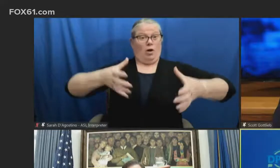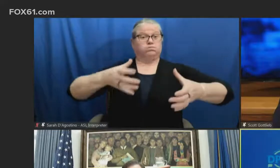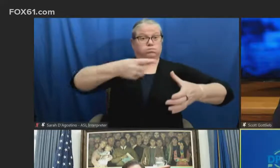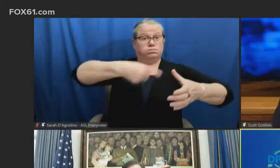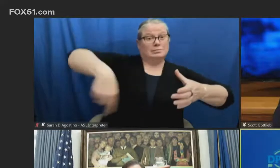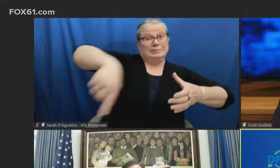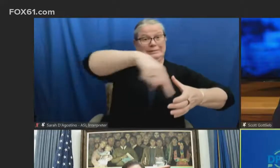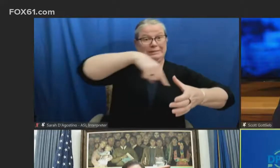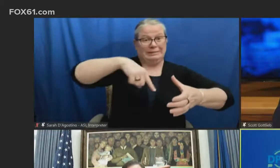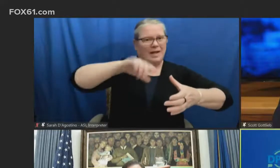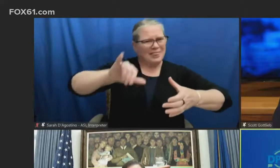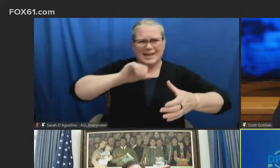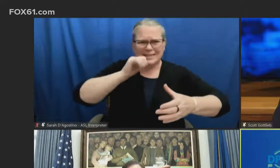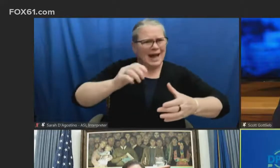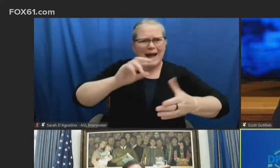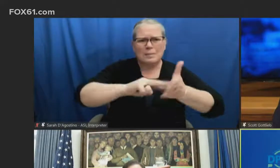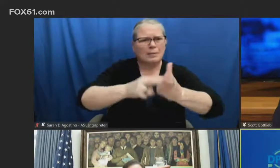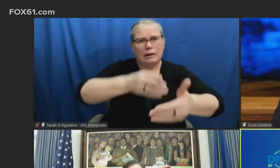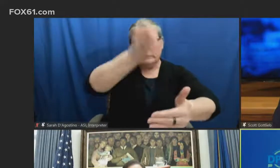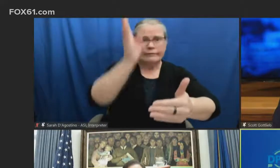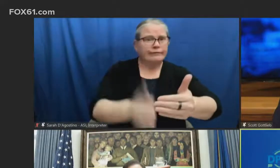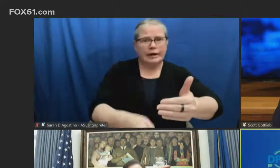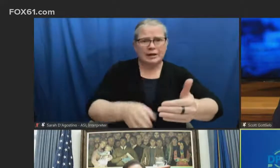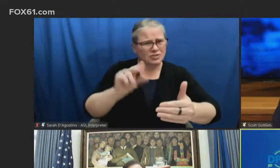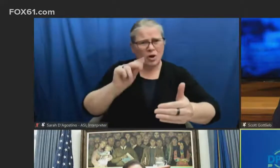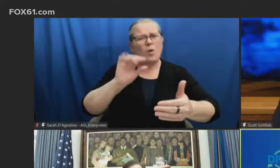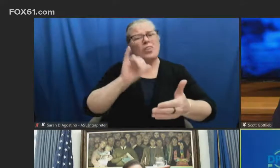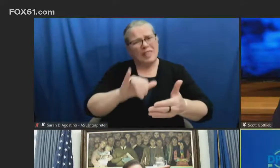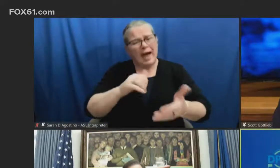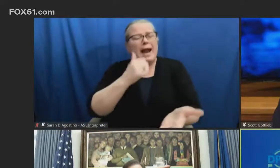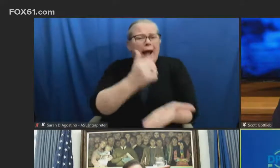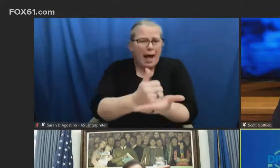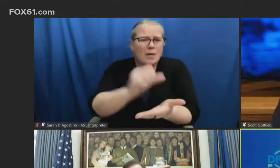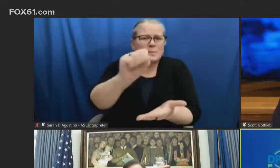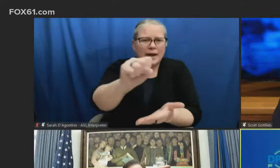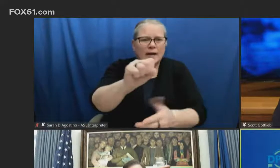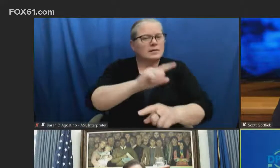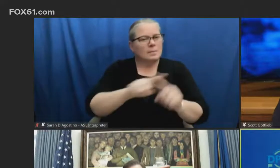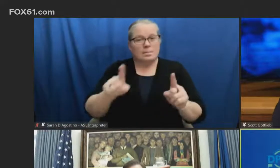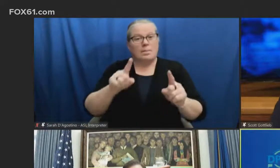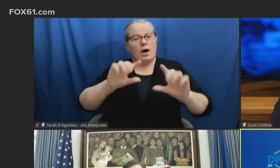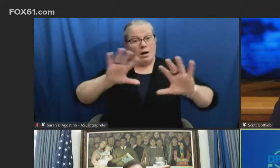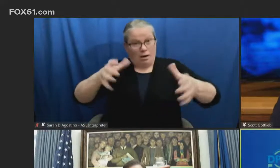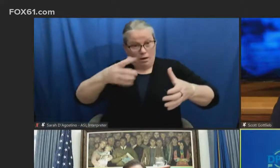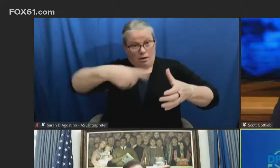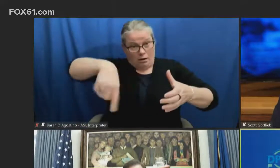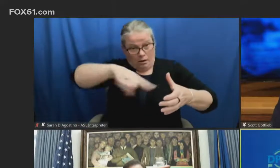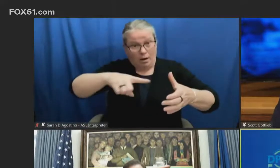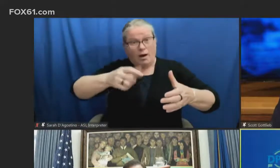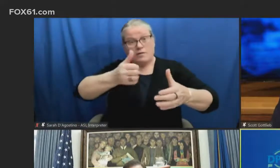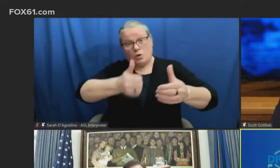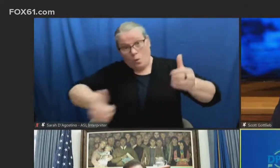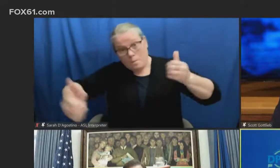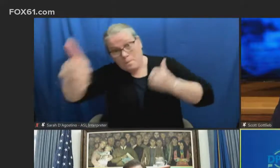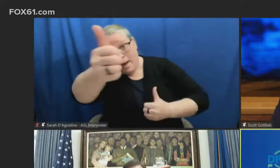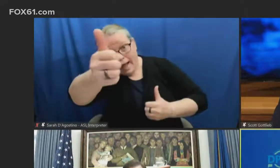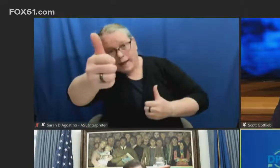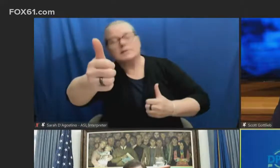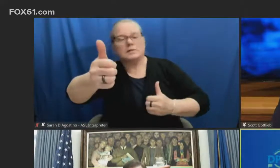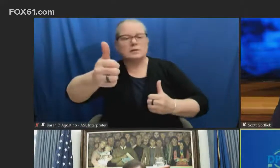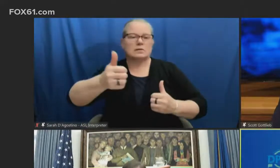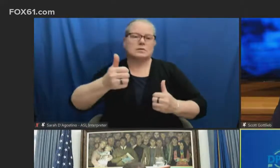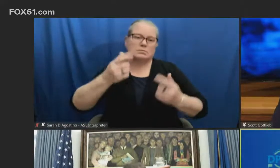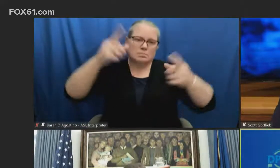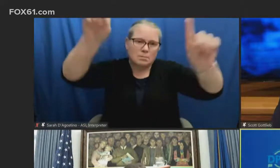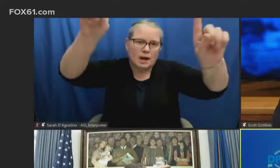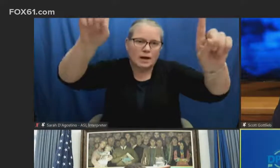are getting closer and closer to. And really, when we are past it is when we know we have reached there. It's not going to be some artificial